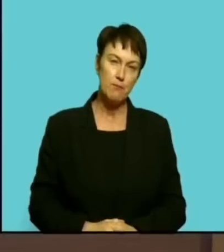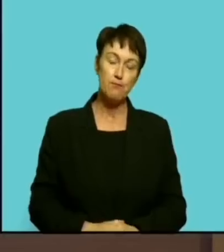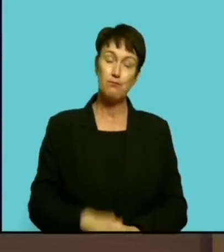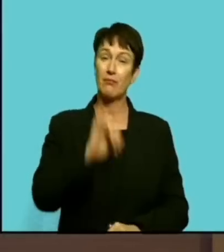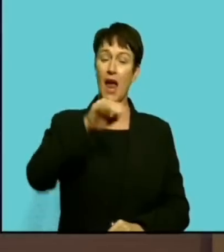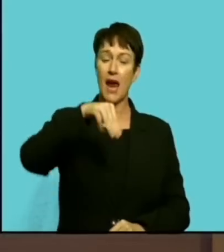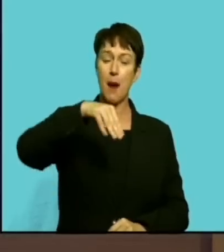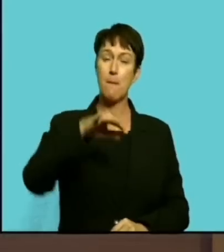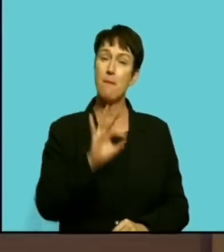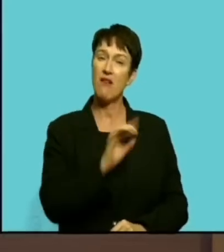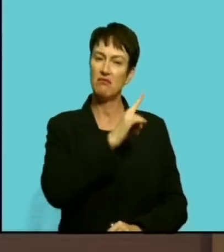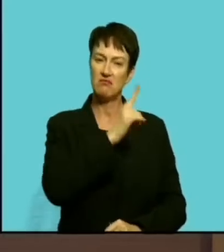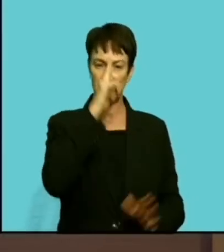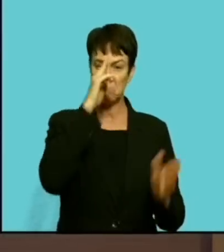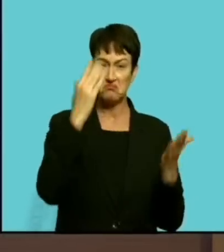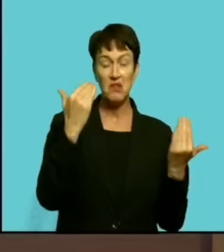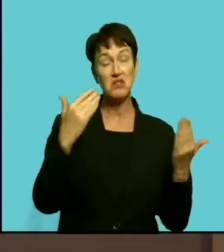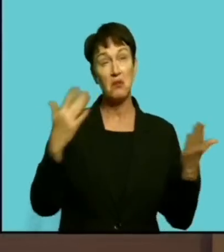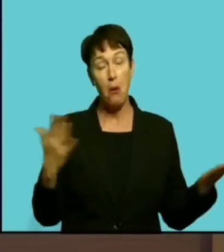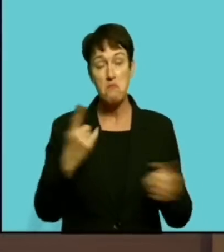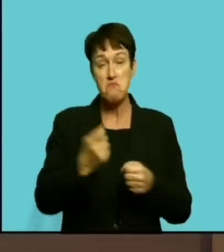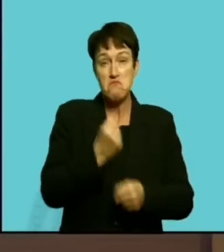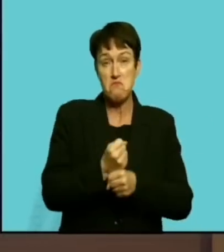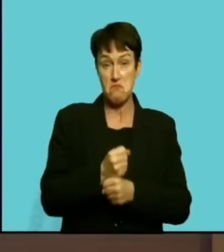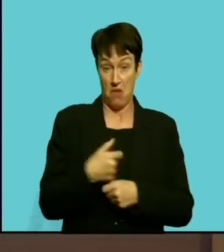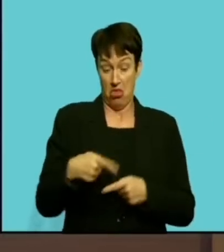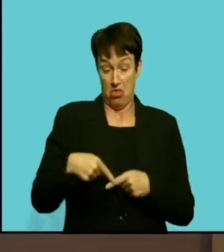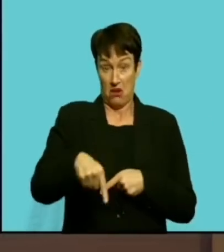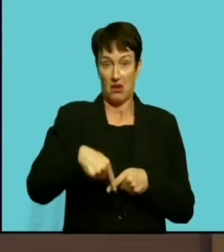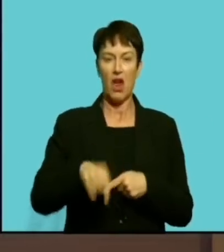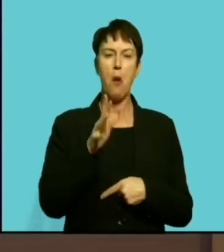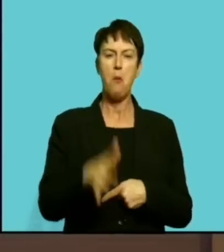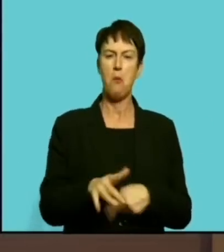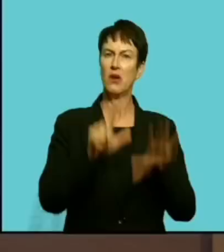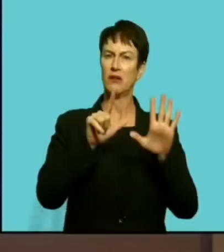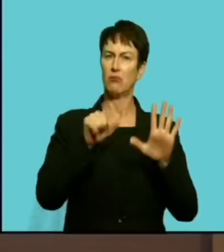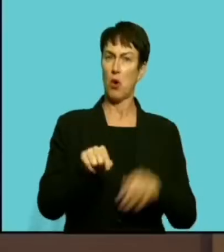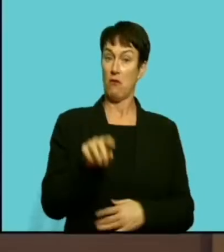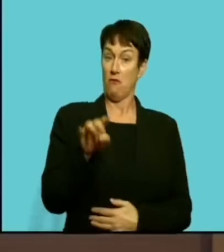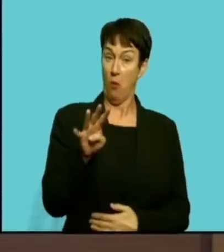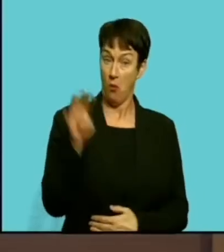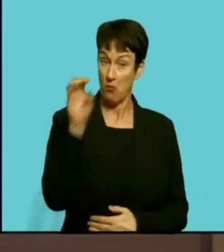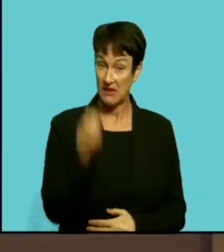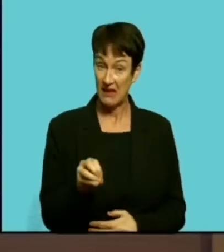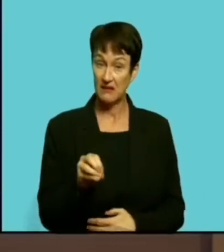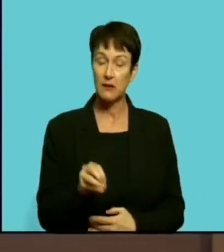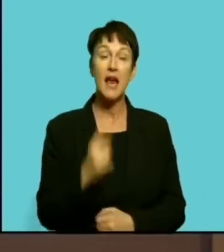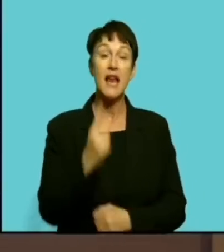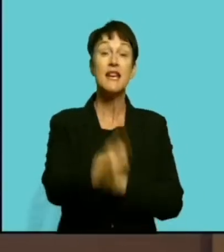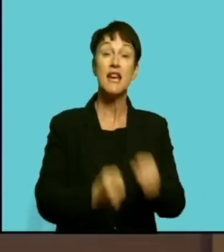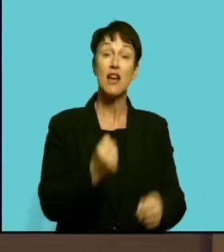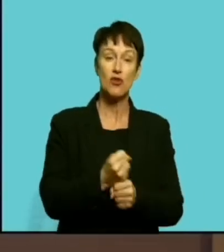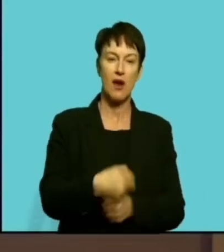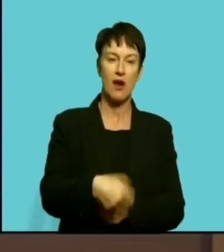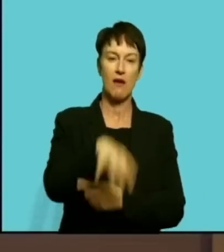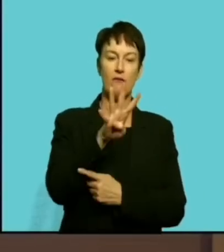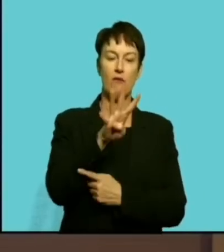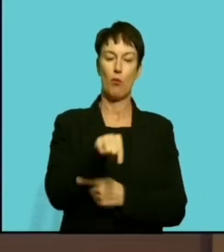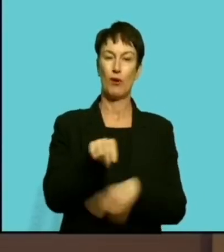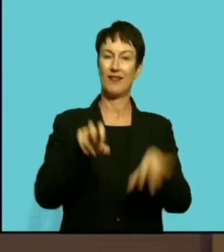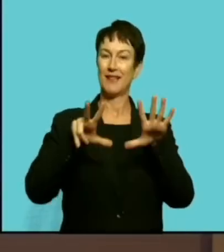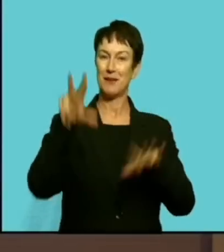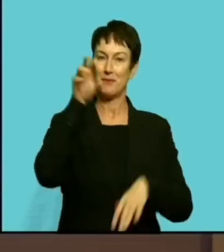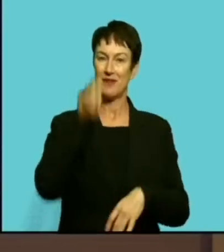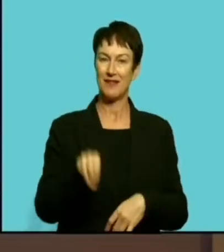inflation of 7.4% in 2022 and 4.8% in 2023. Oil prices are revised